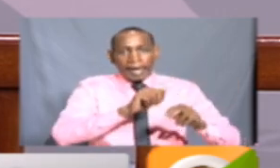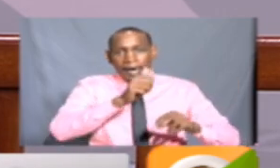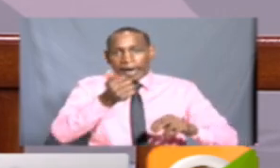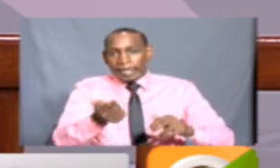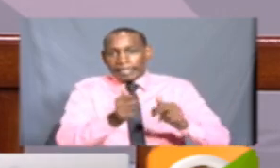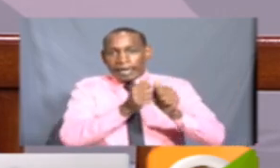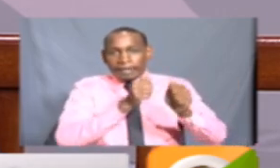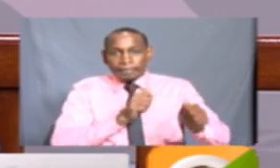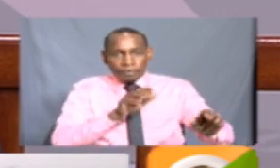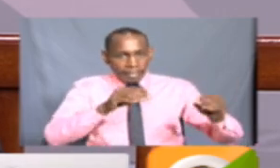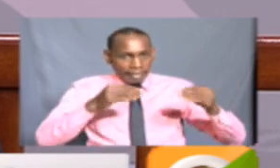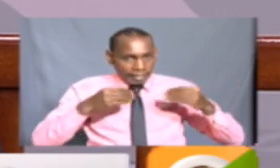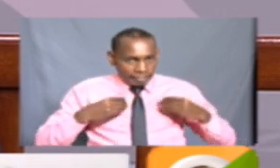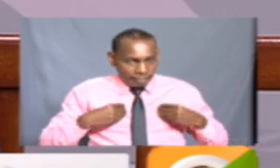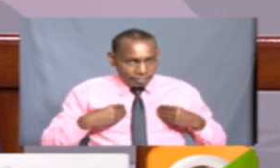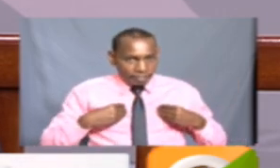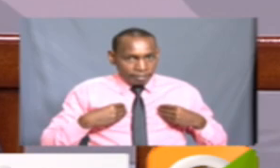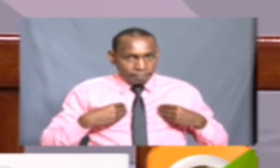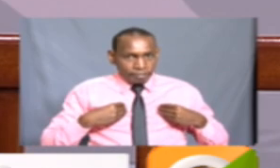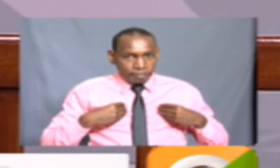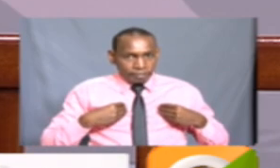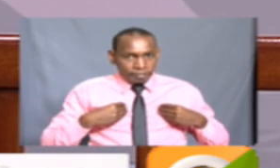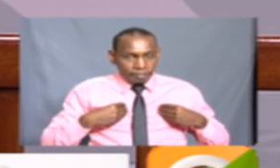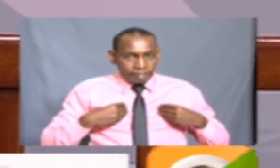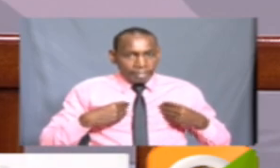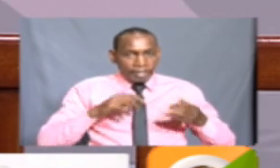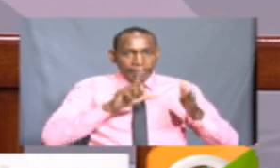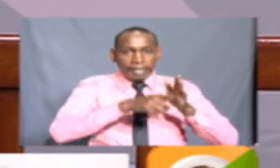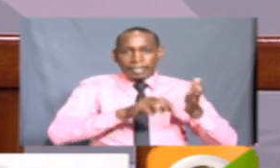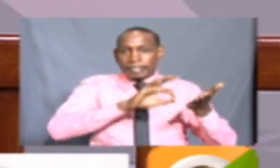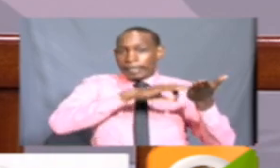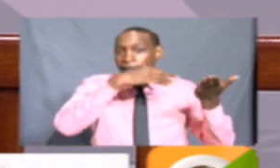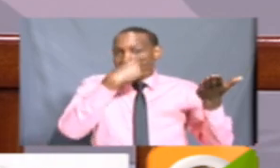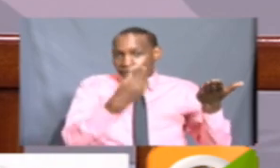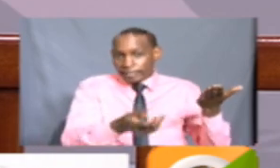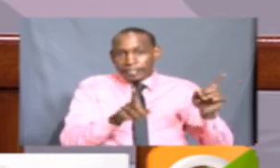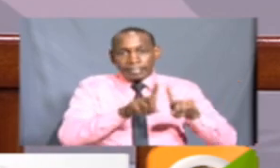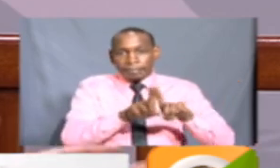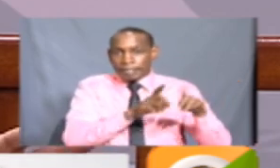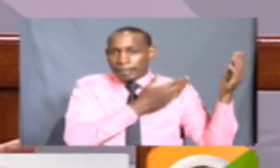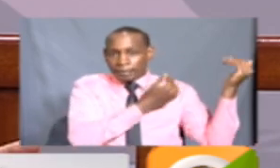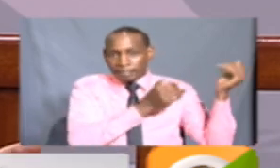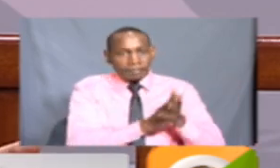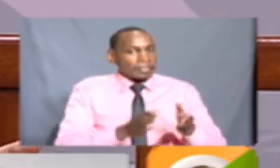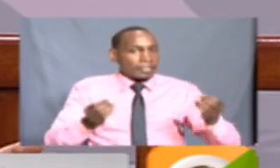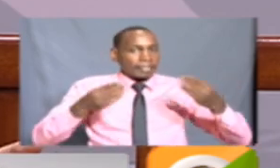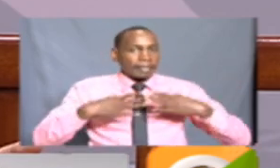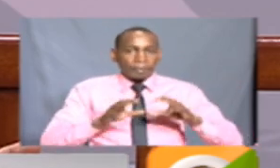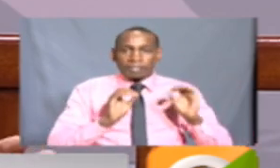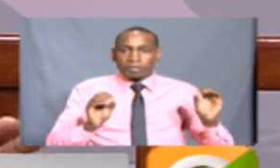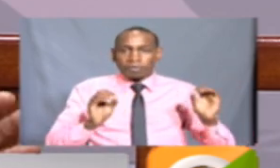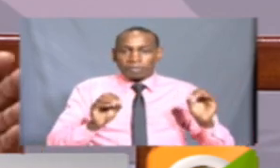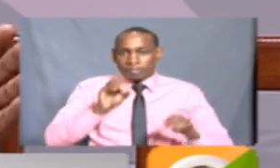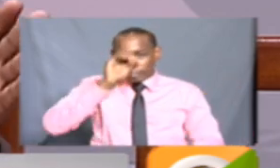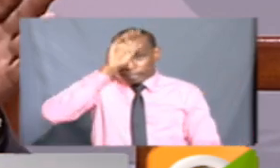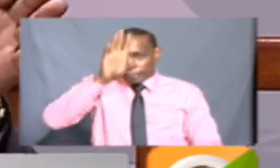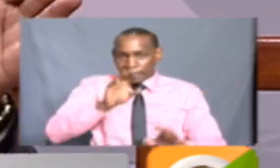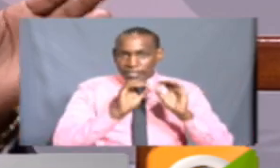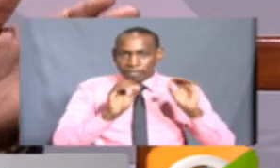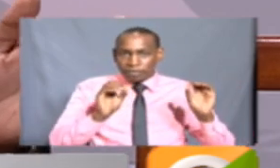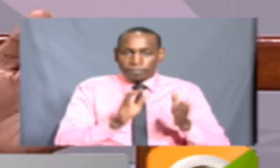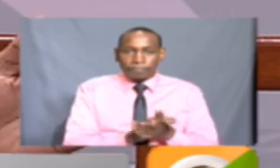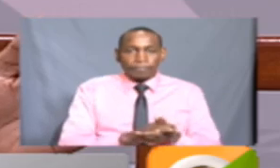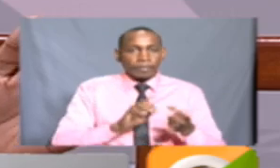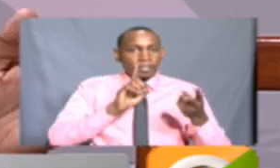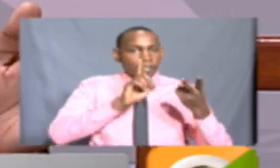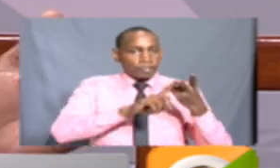to accept. And they were beaten, as one would have expected. So I was not surprised at all. In